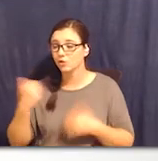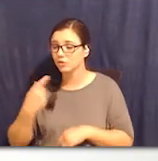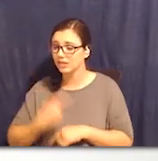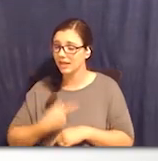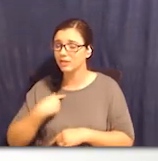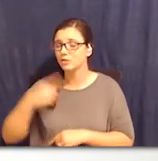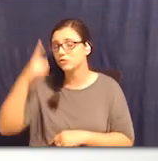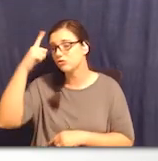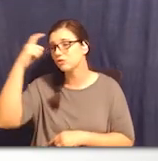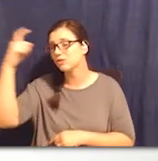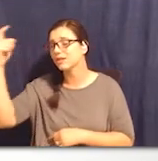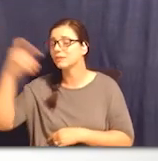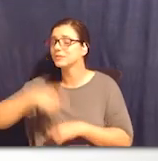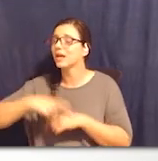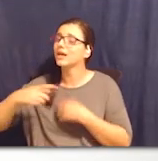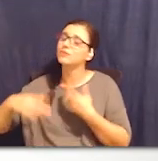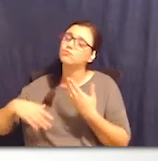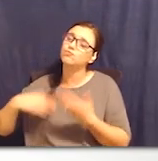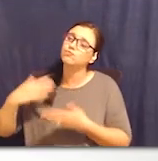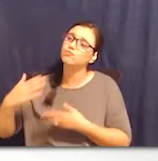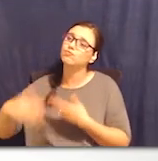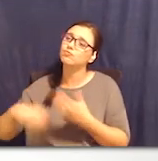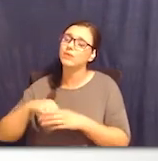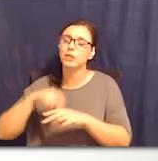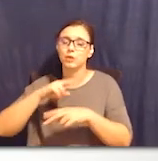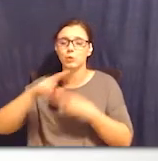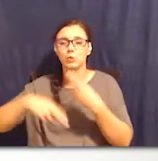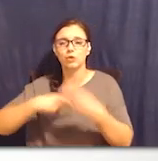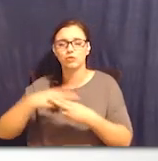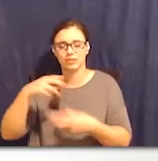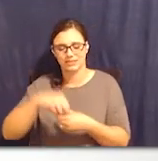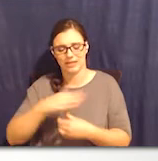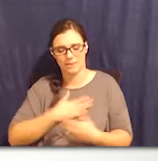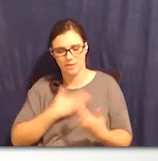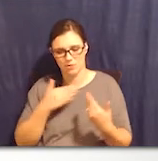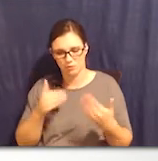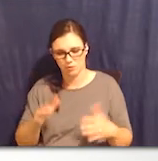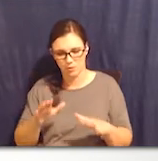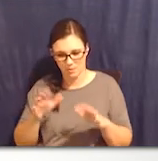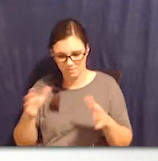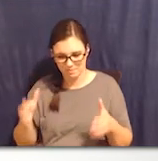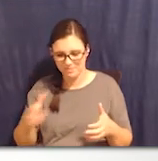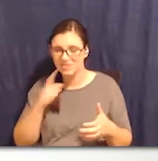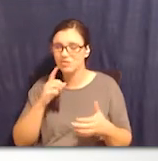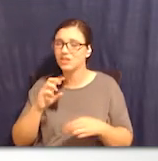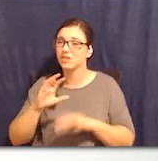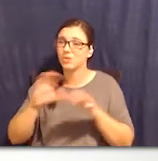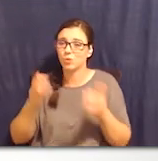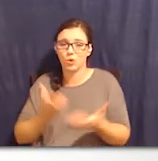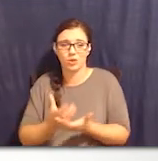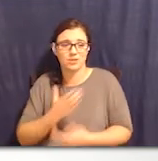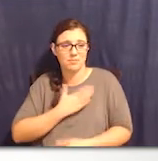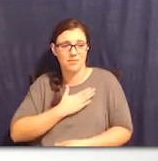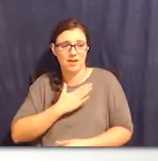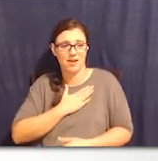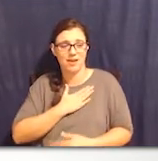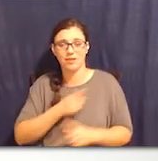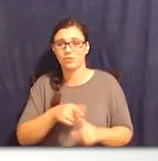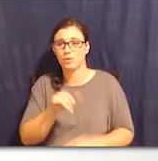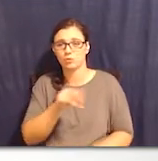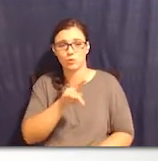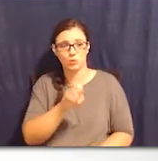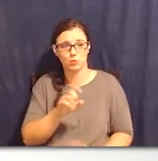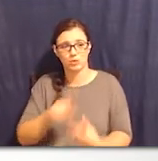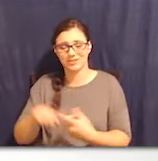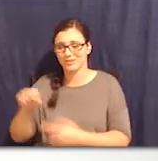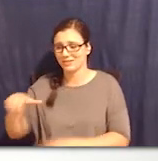In another younger day, I could dream the time away in the universe inside my room. And the world was really